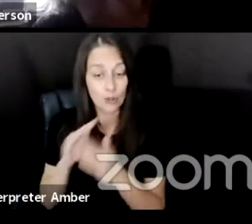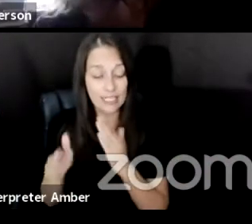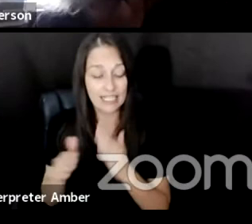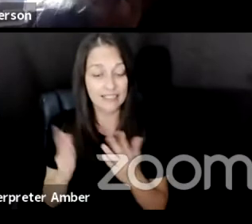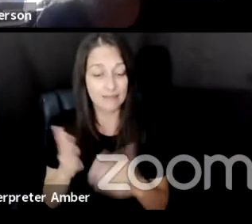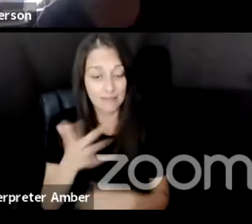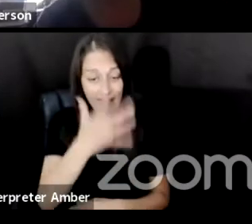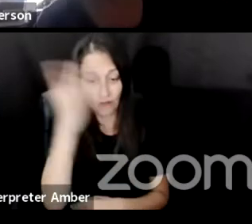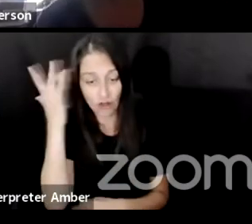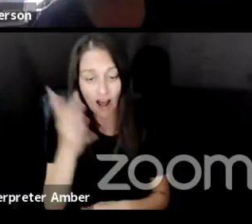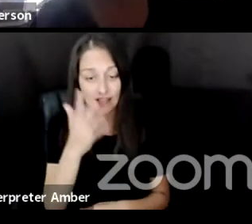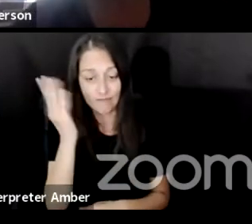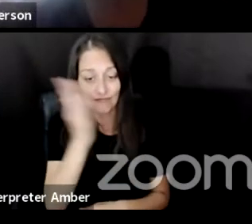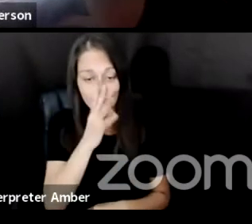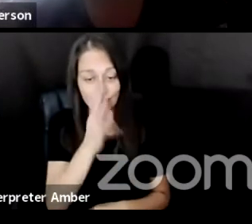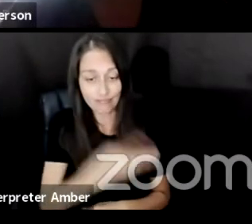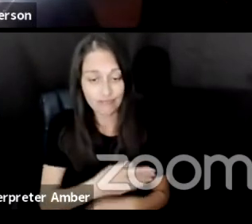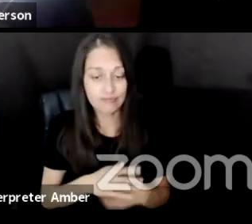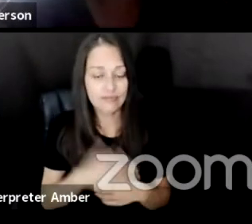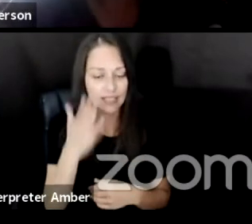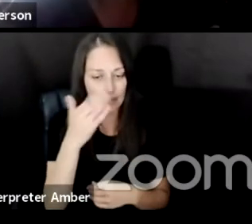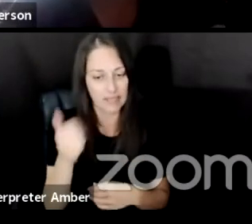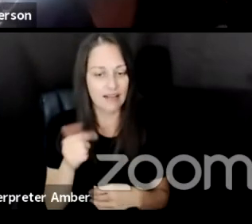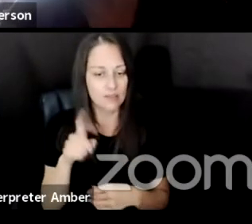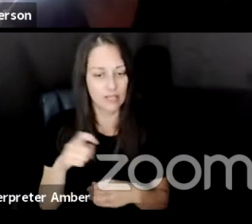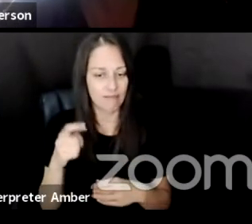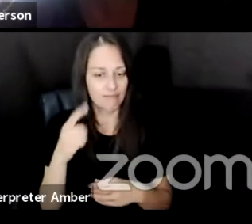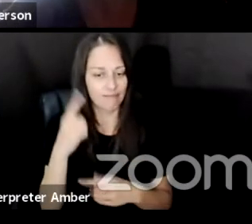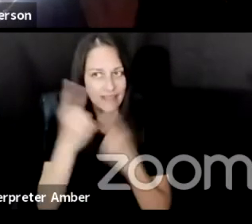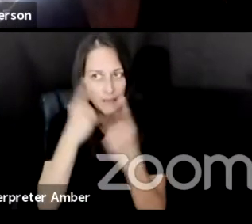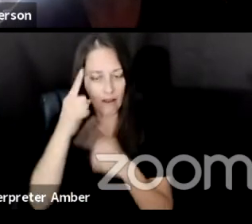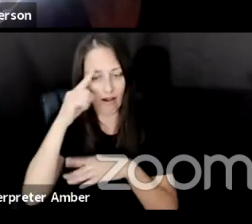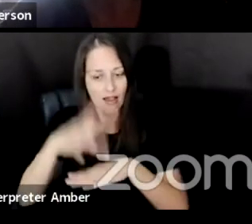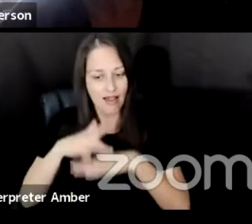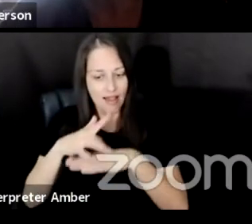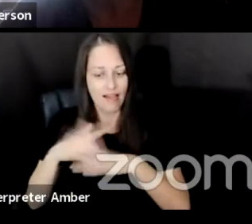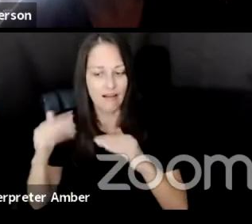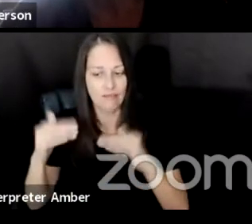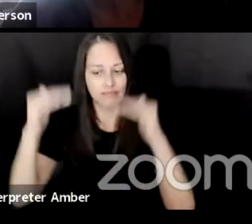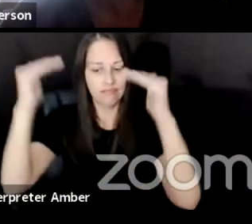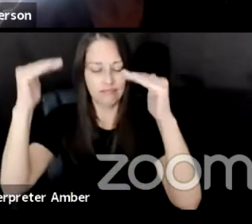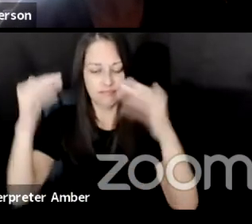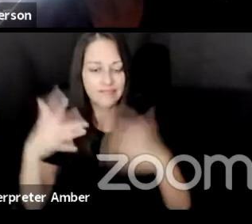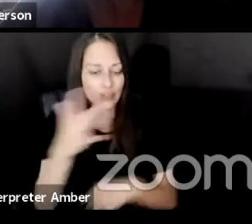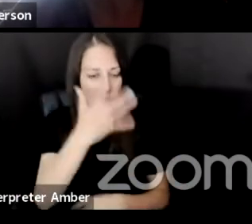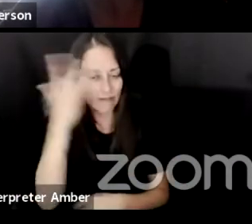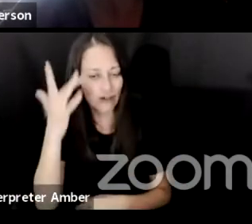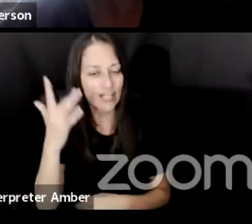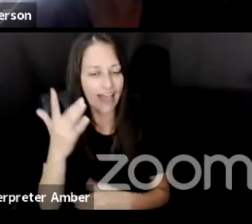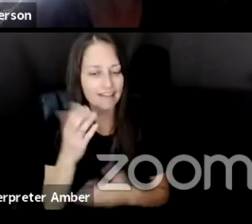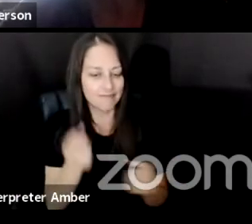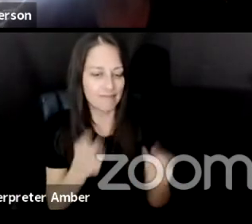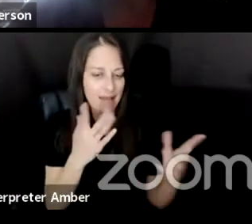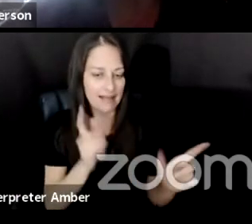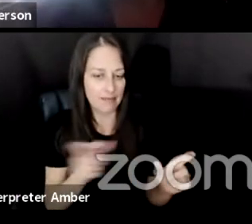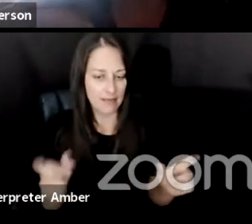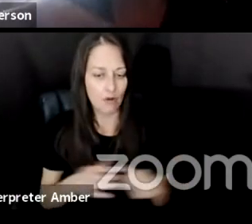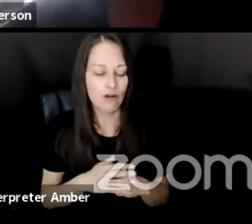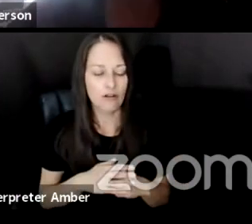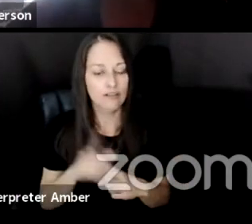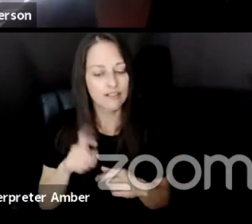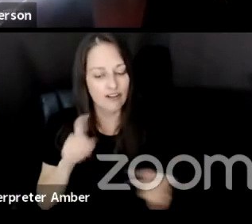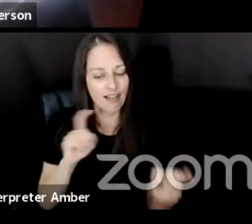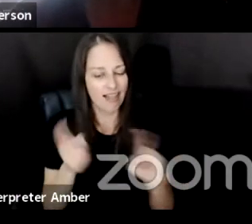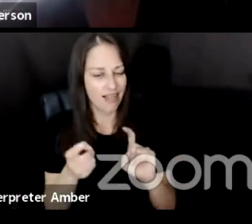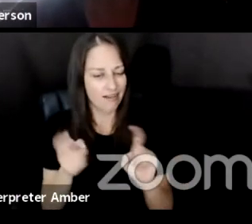because of that growth mindset. And I feel like we just all need to take a step back and reevaluate our beliefs in this kind of area and just kind of sit